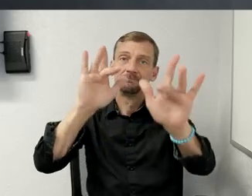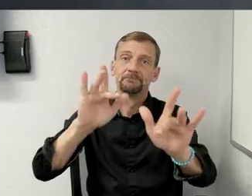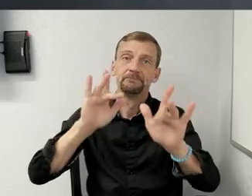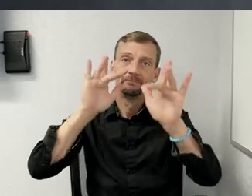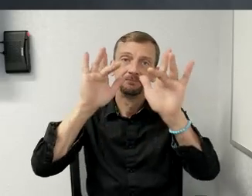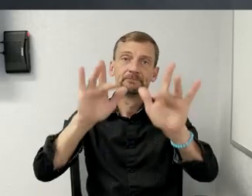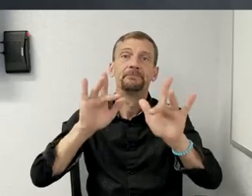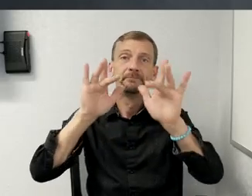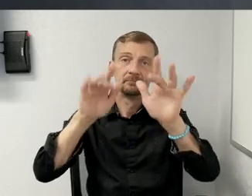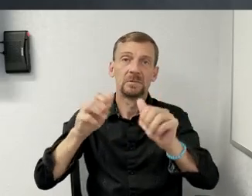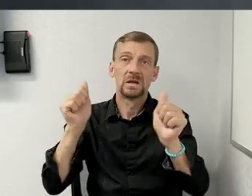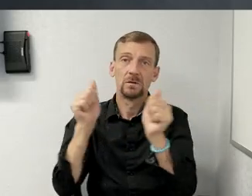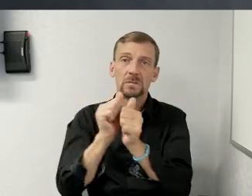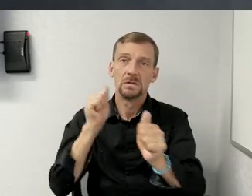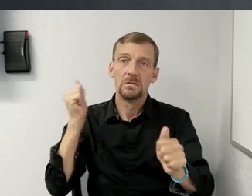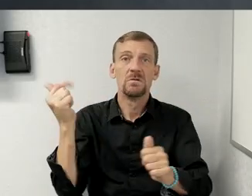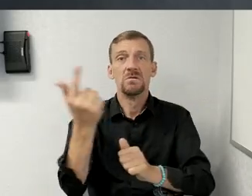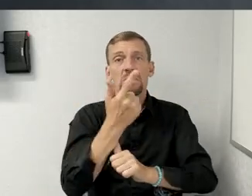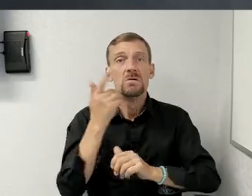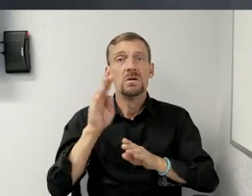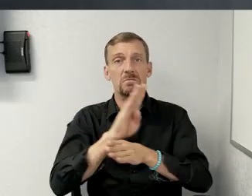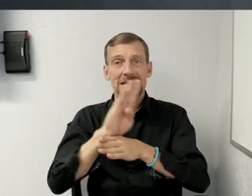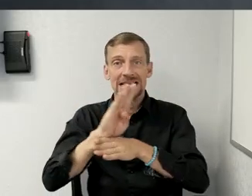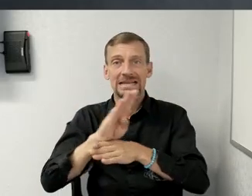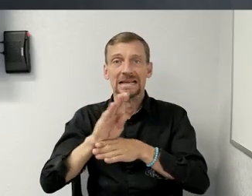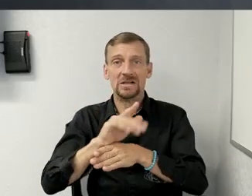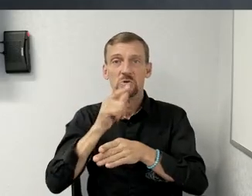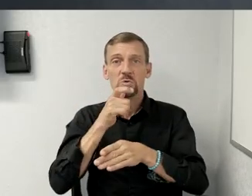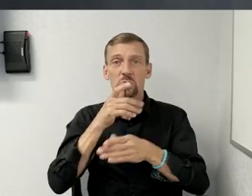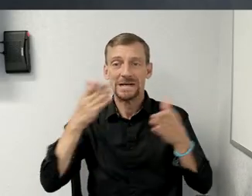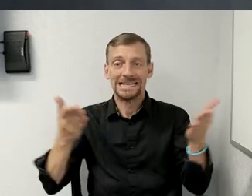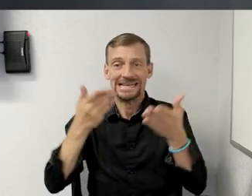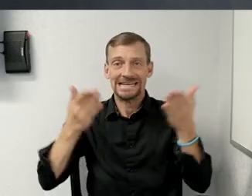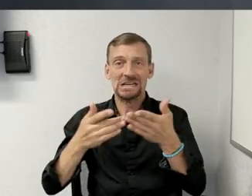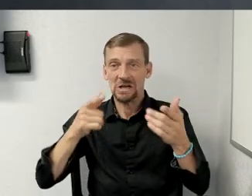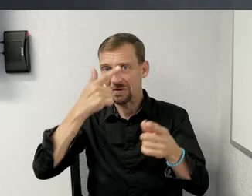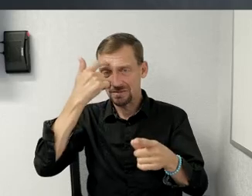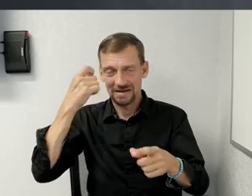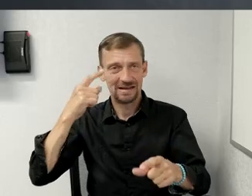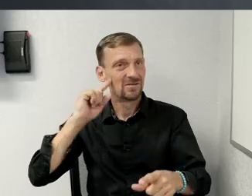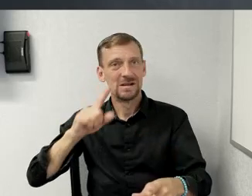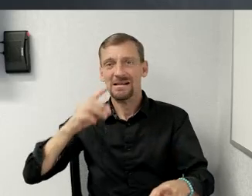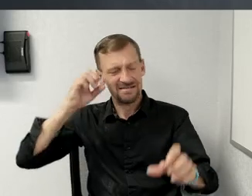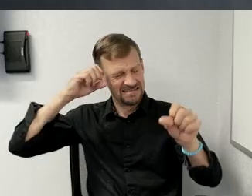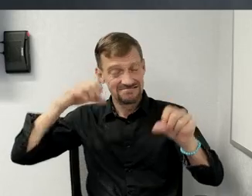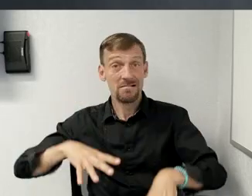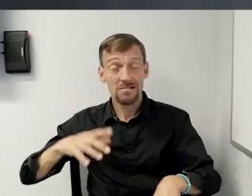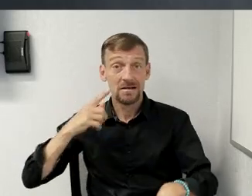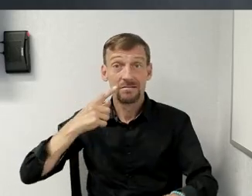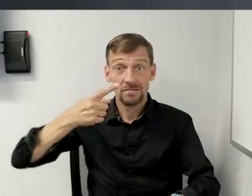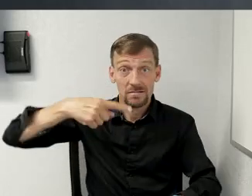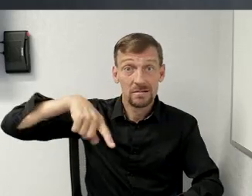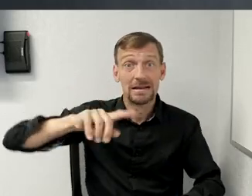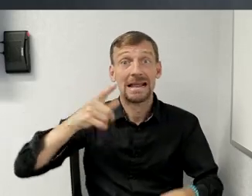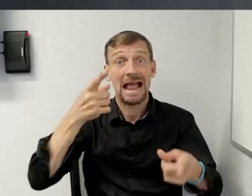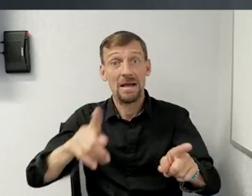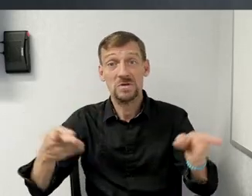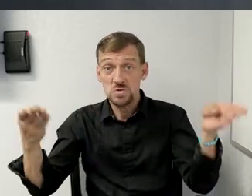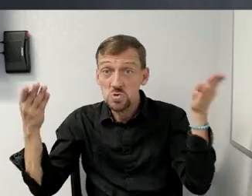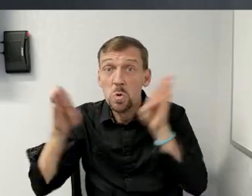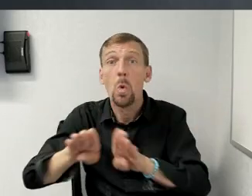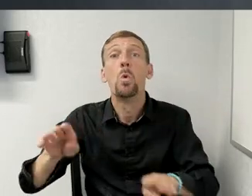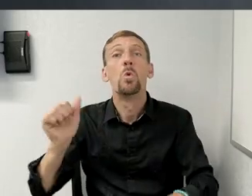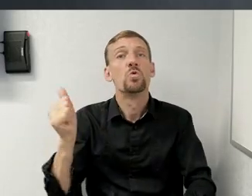empathize with all those businesses and towns that have been just, devastated by this. So I understand